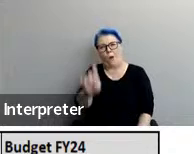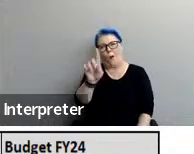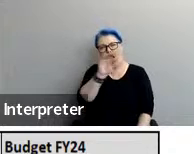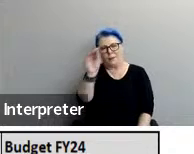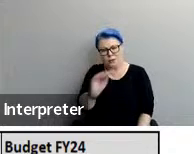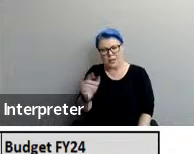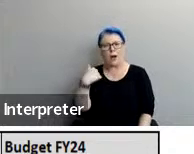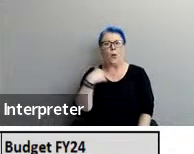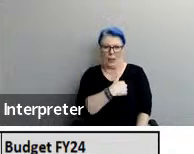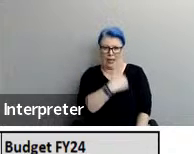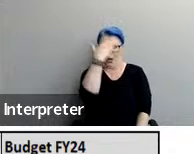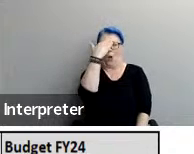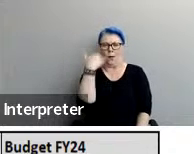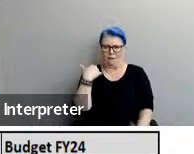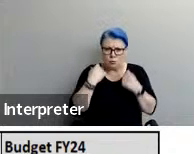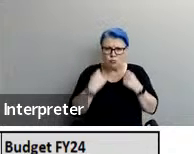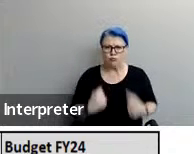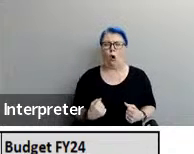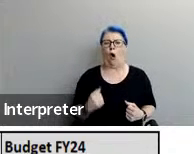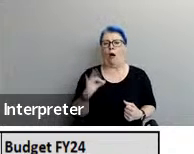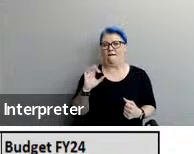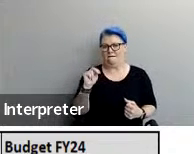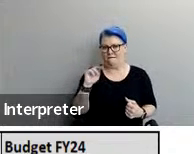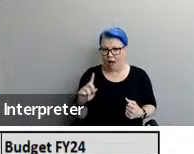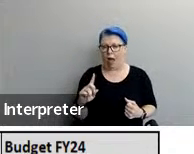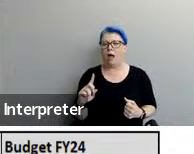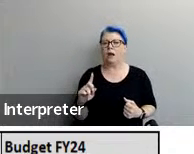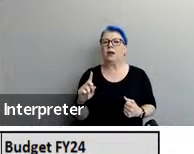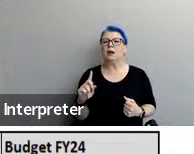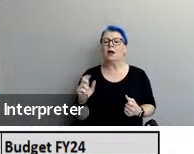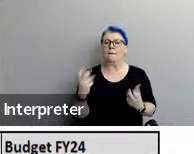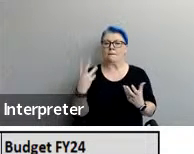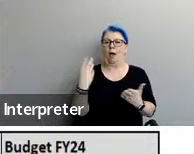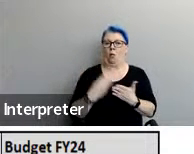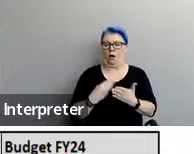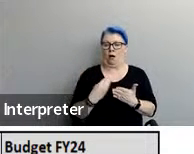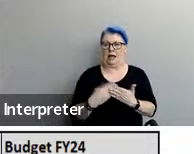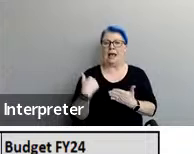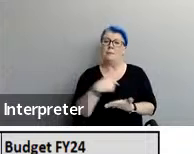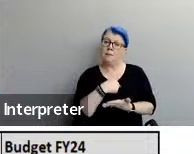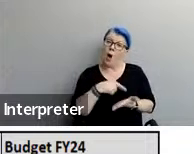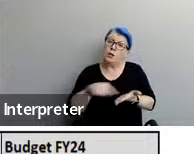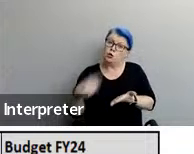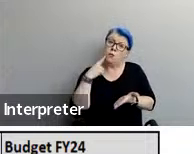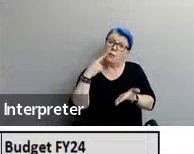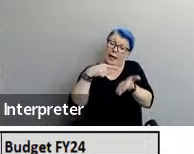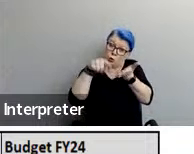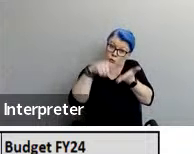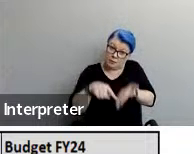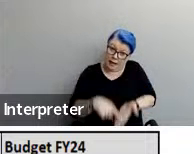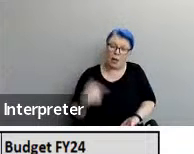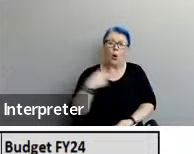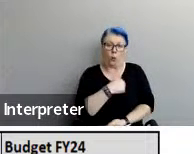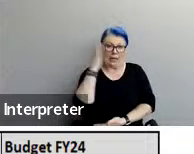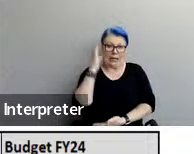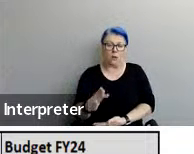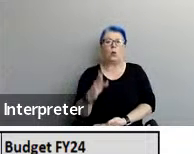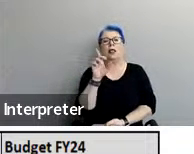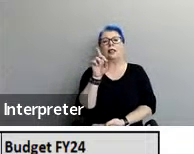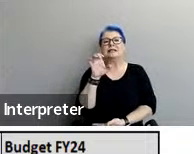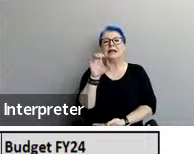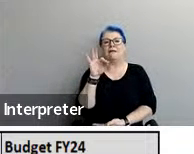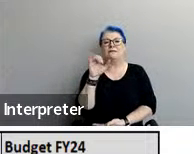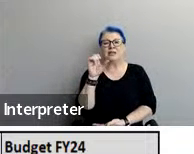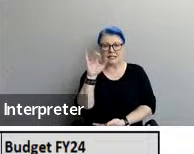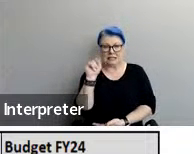fund balance. We know that we have a plan to spend that down as we go through with this. And so we will deficit spend next year,